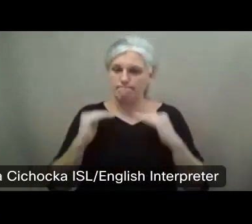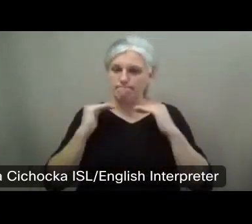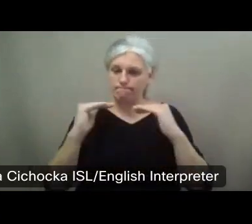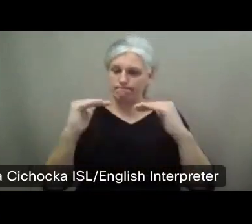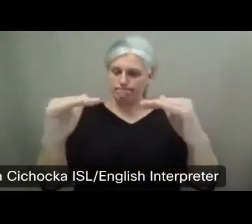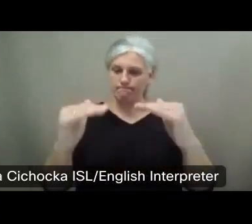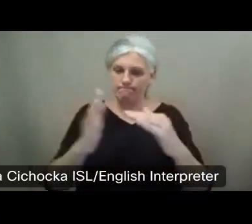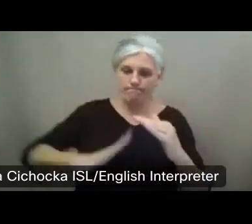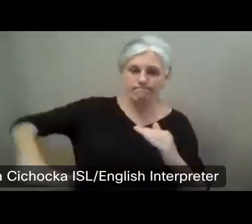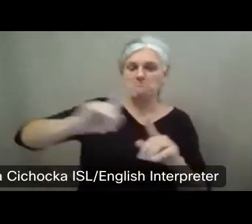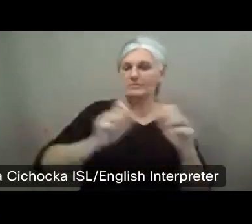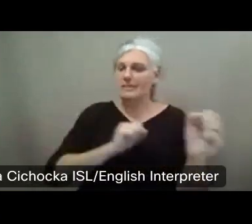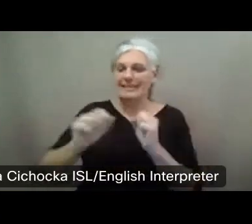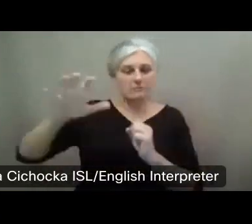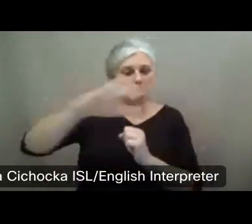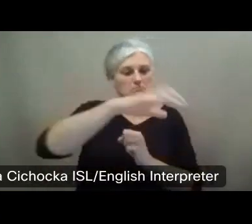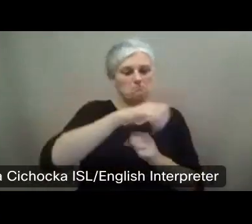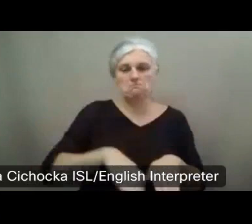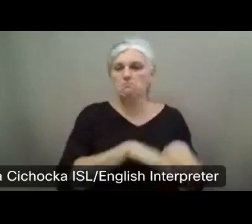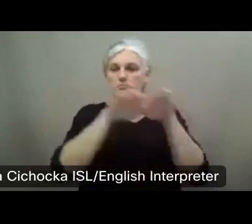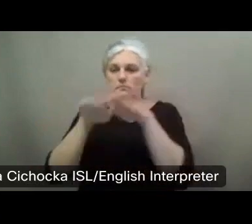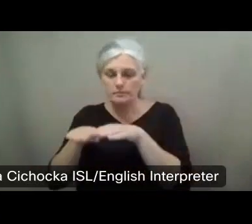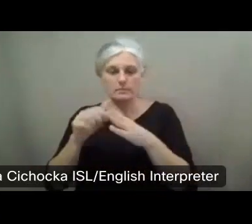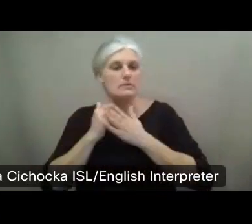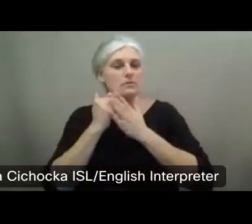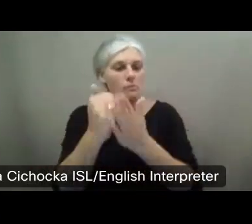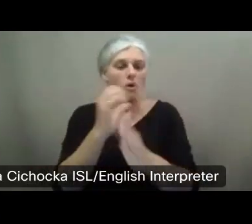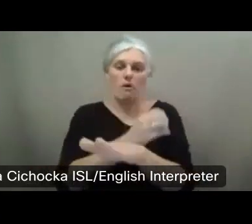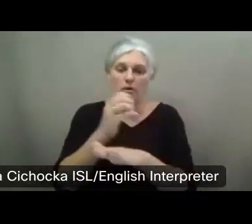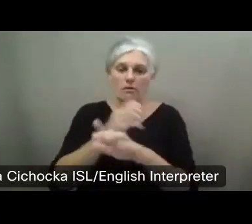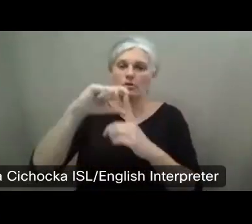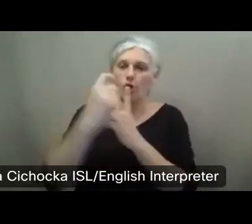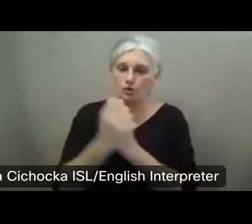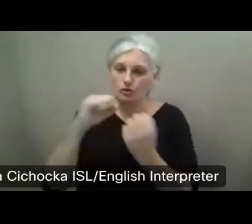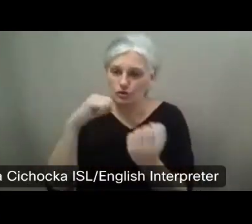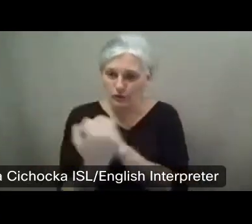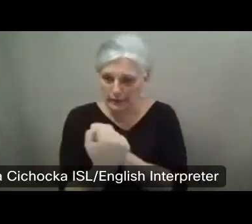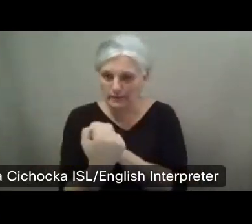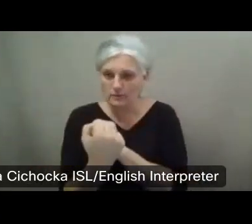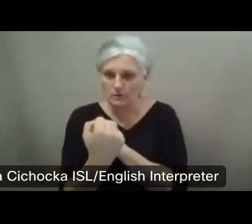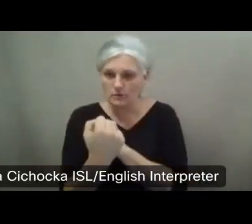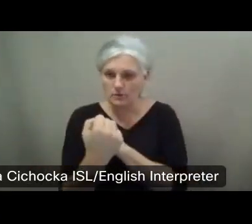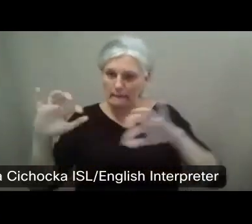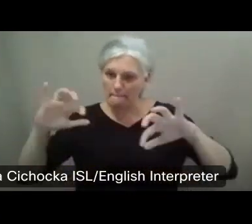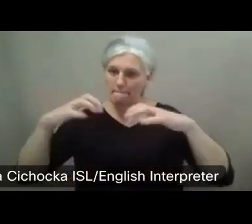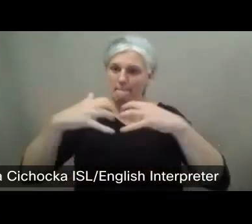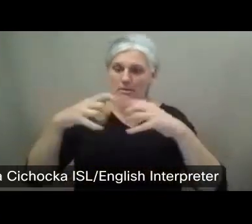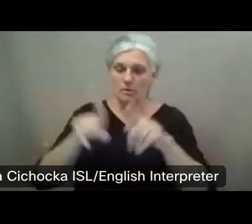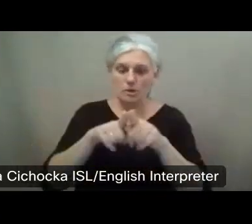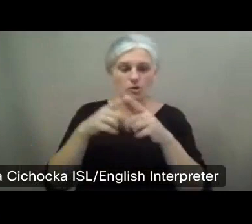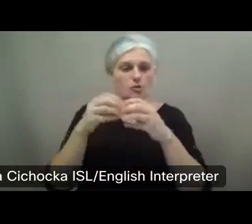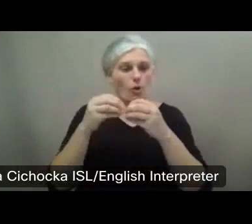You know, it's there to support that ongoing, I suppose, cultural change towards that open and